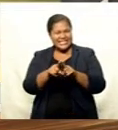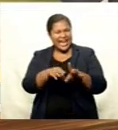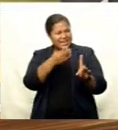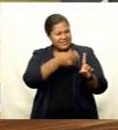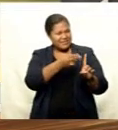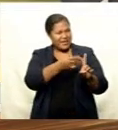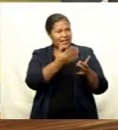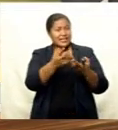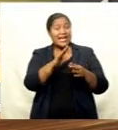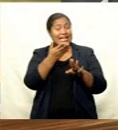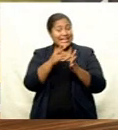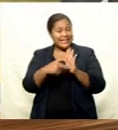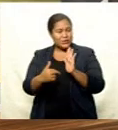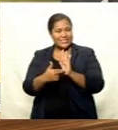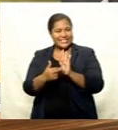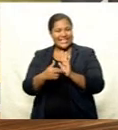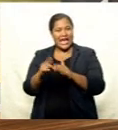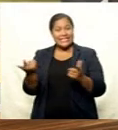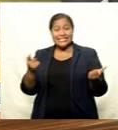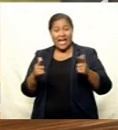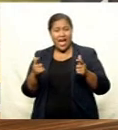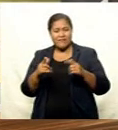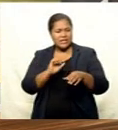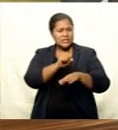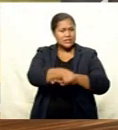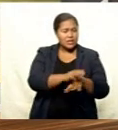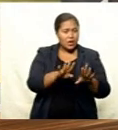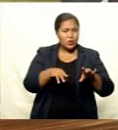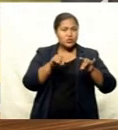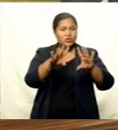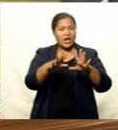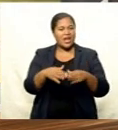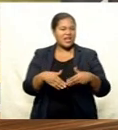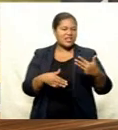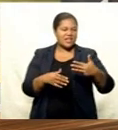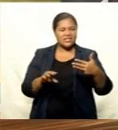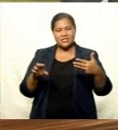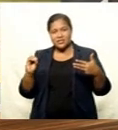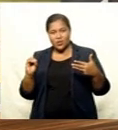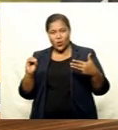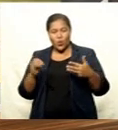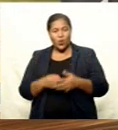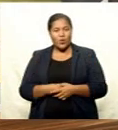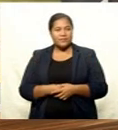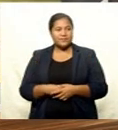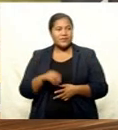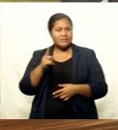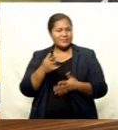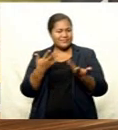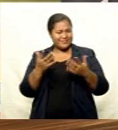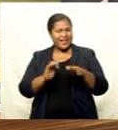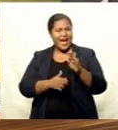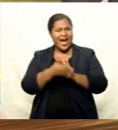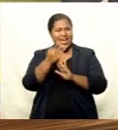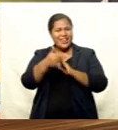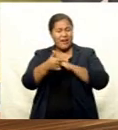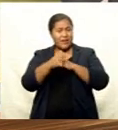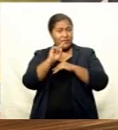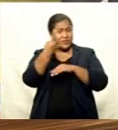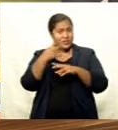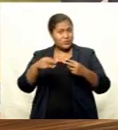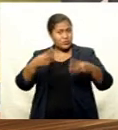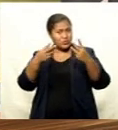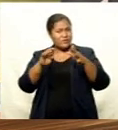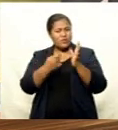Zealand women's sevens side defeated Australia 19-0 today. Its defense was the highlight of the first match with this try from